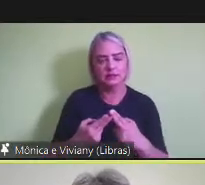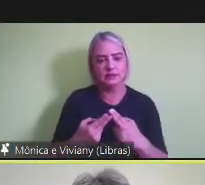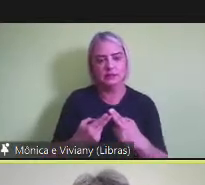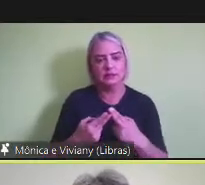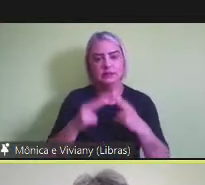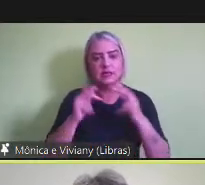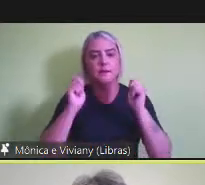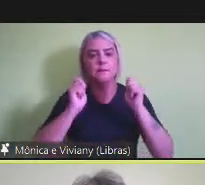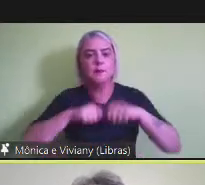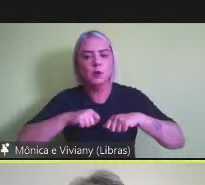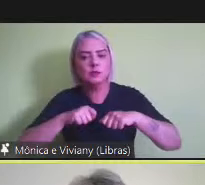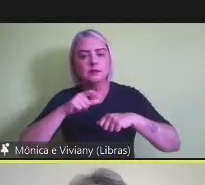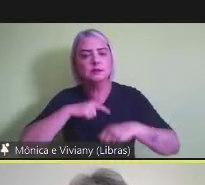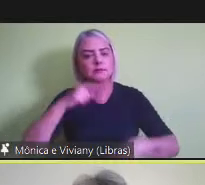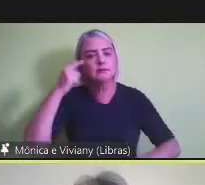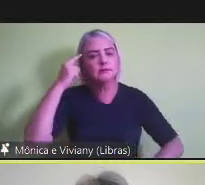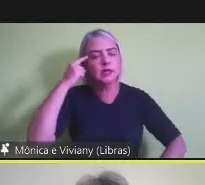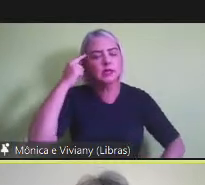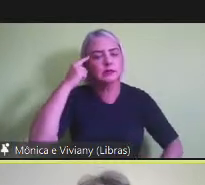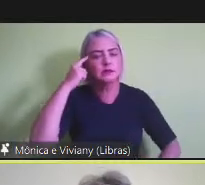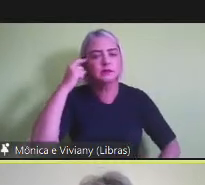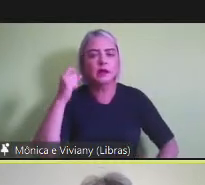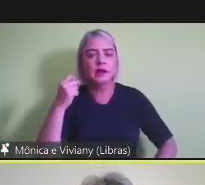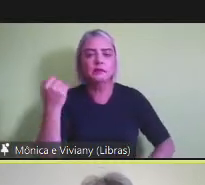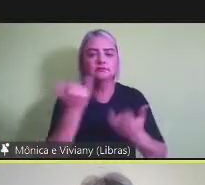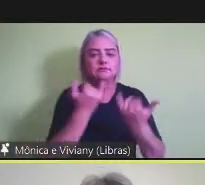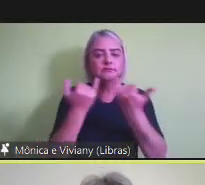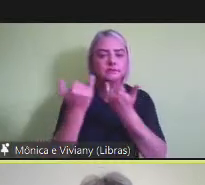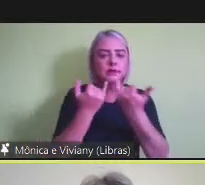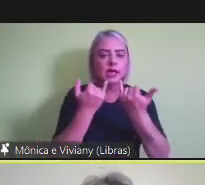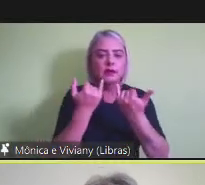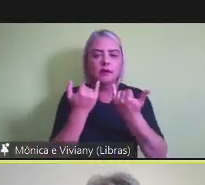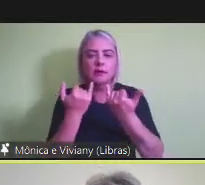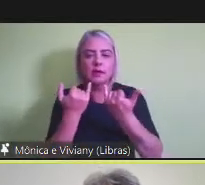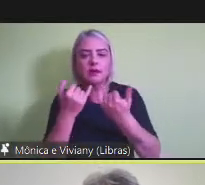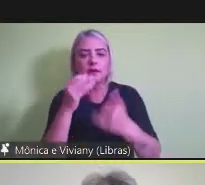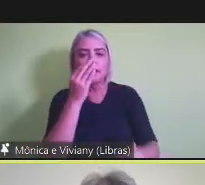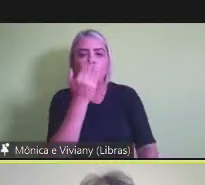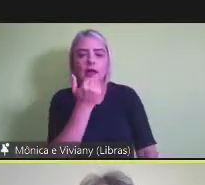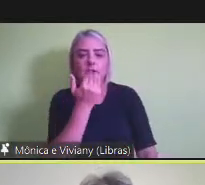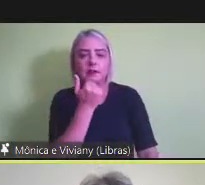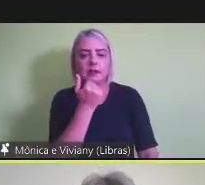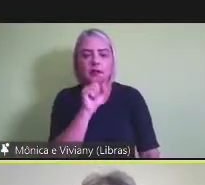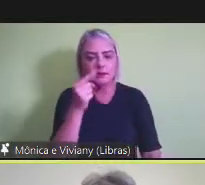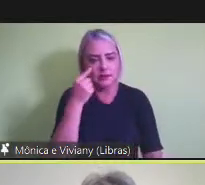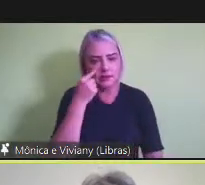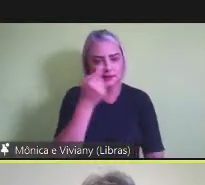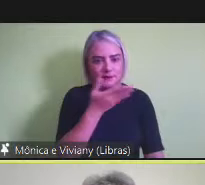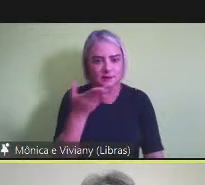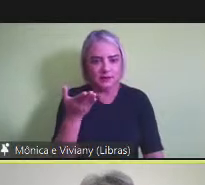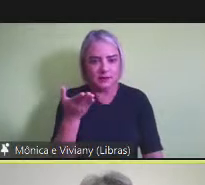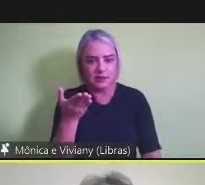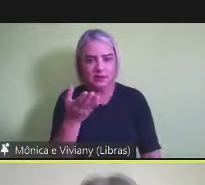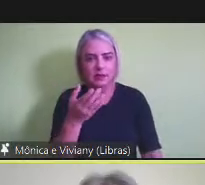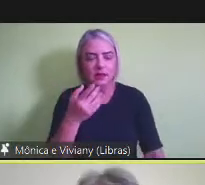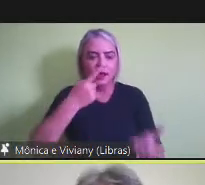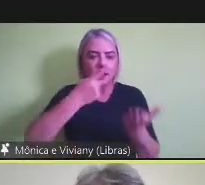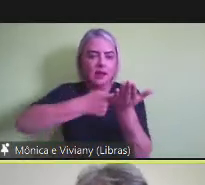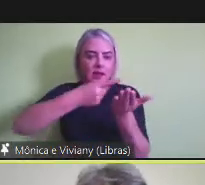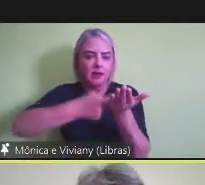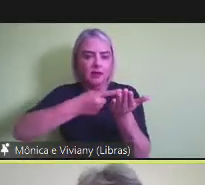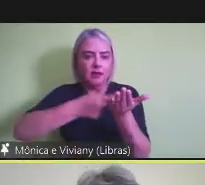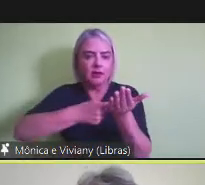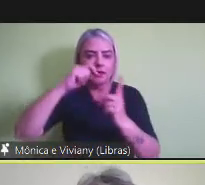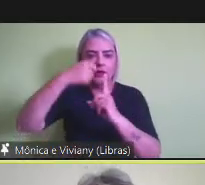skills. The possibility to think about information and nutrition. Have you seen the